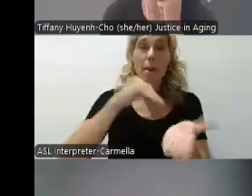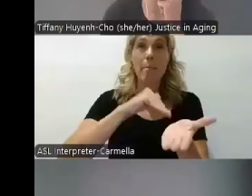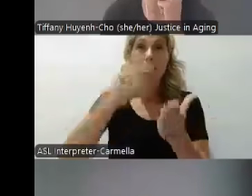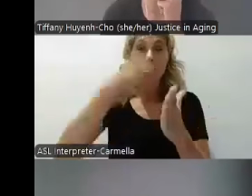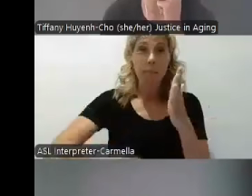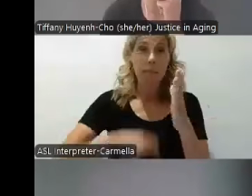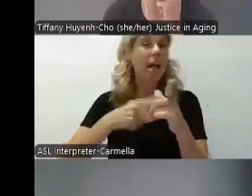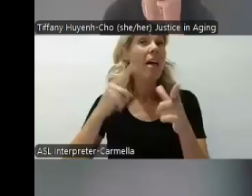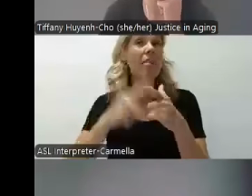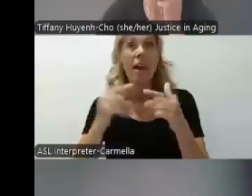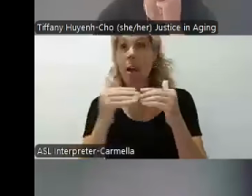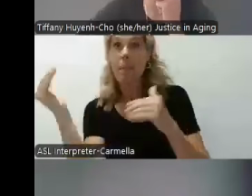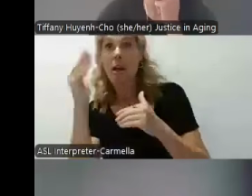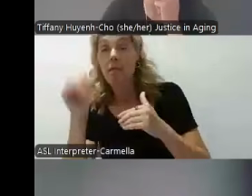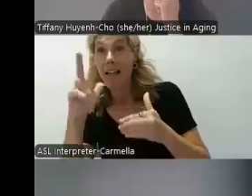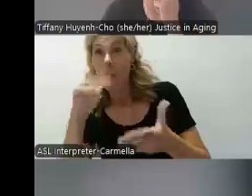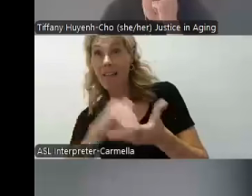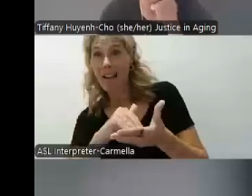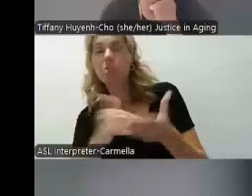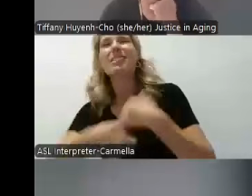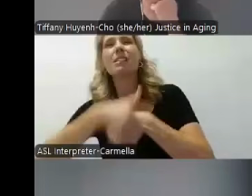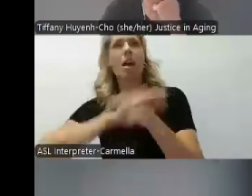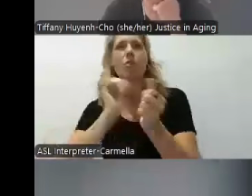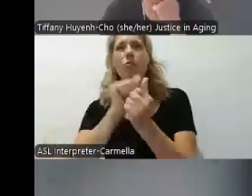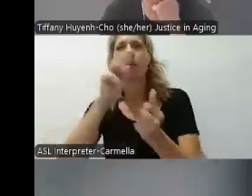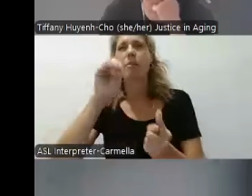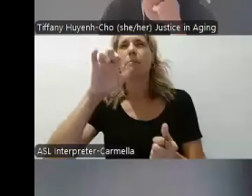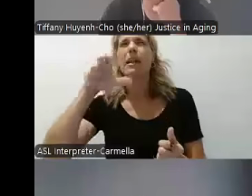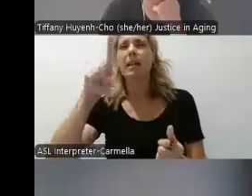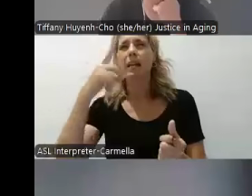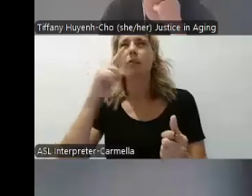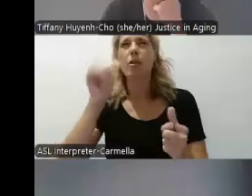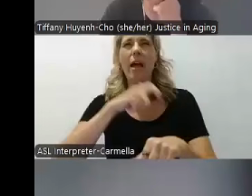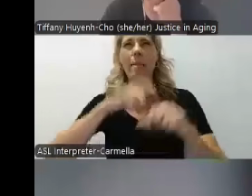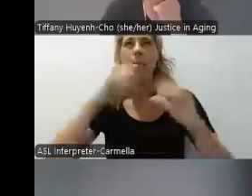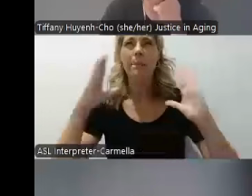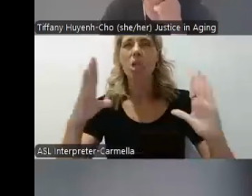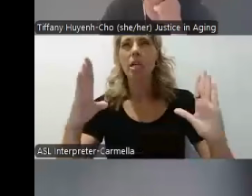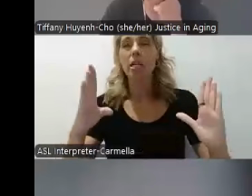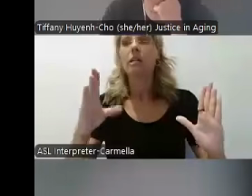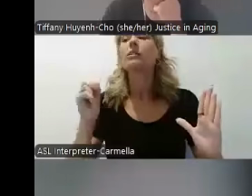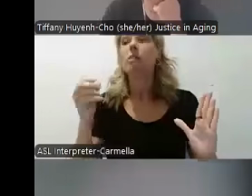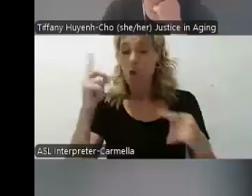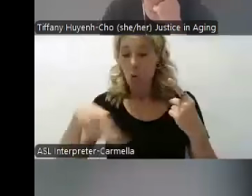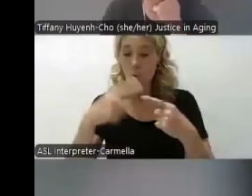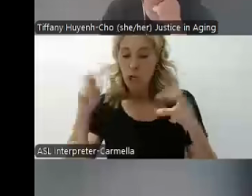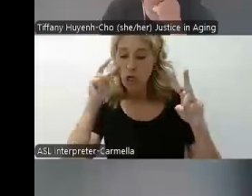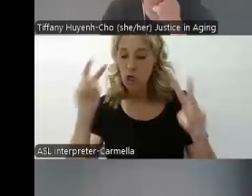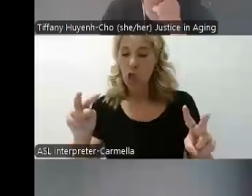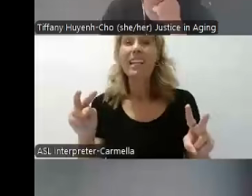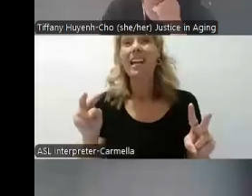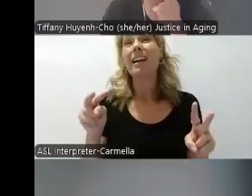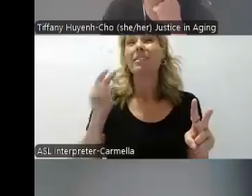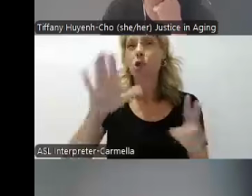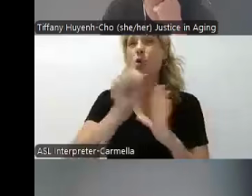then anything beyond that $3,000 is covered by Medicaid for that spend down period. So when you're looking at this in your own